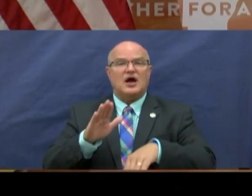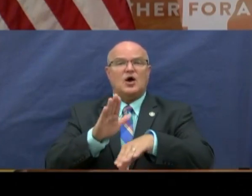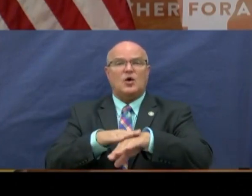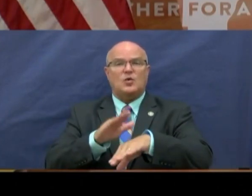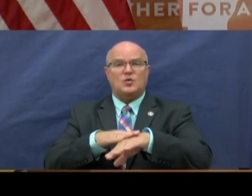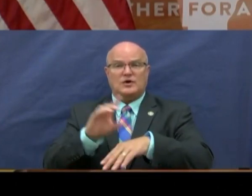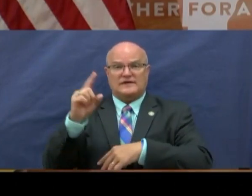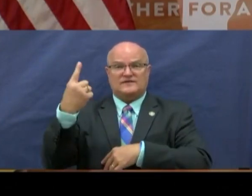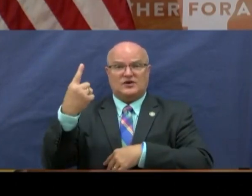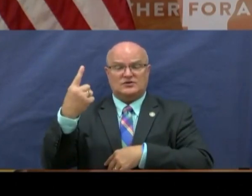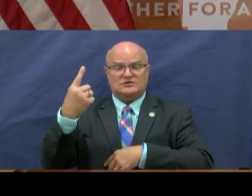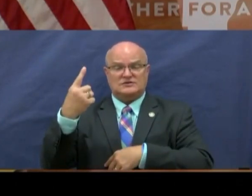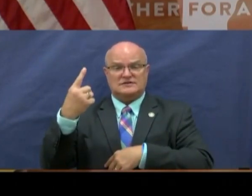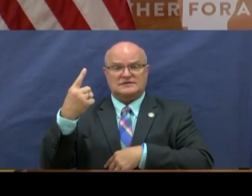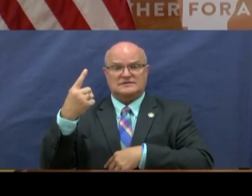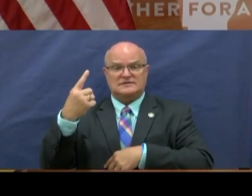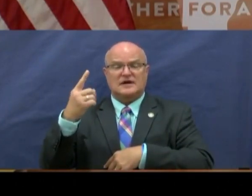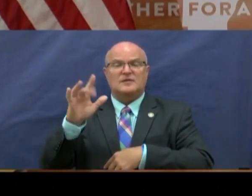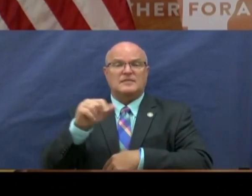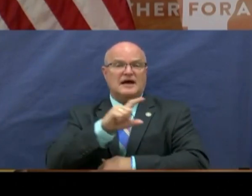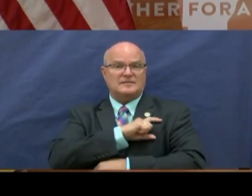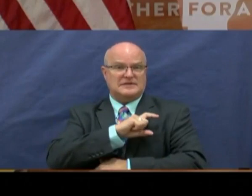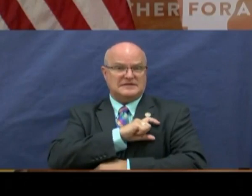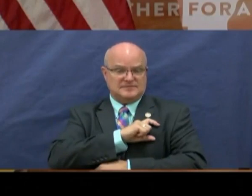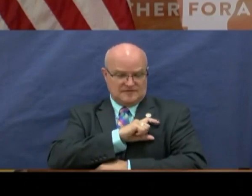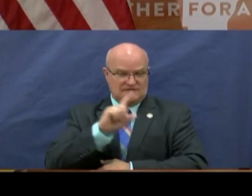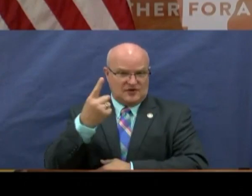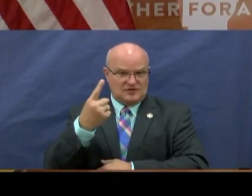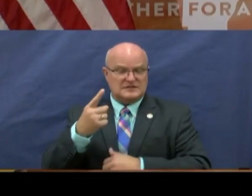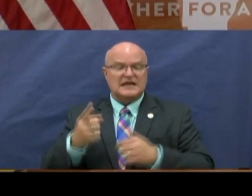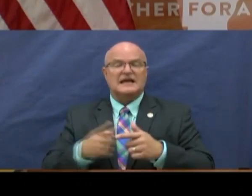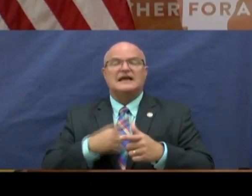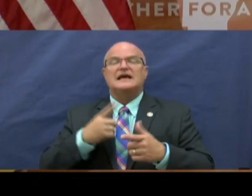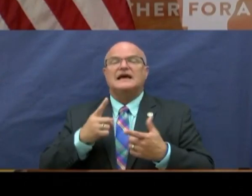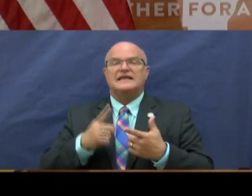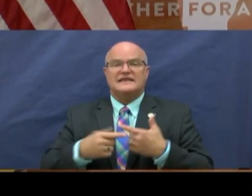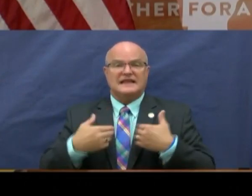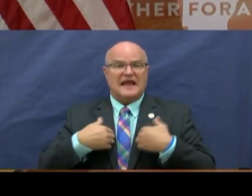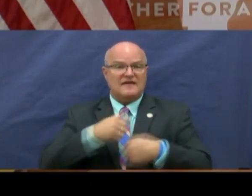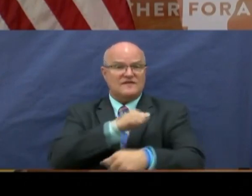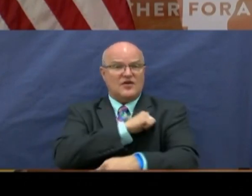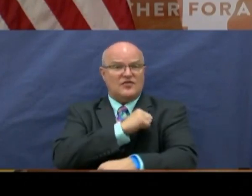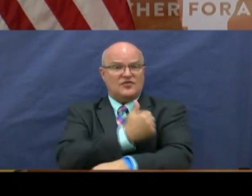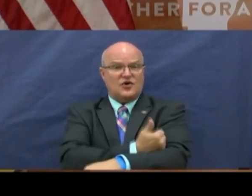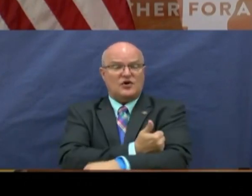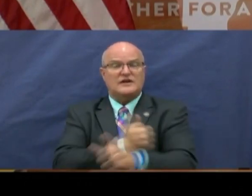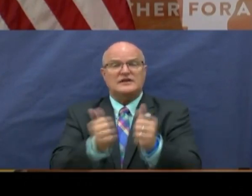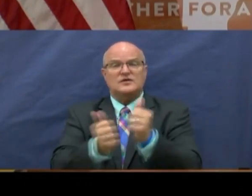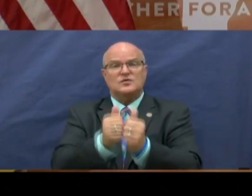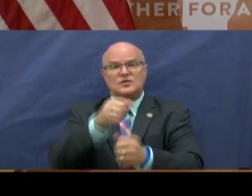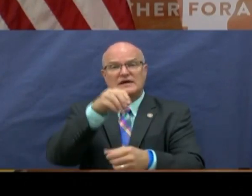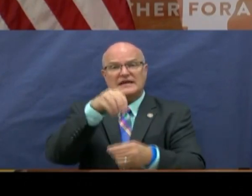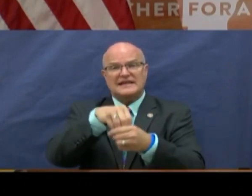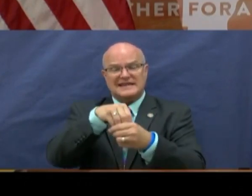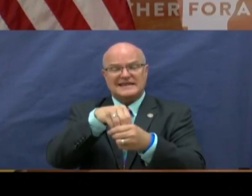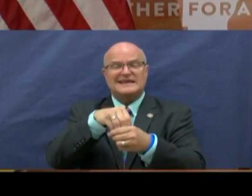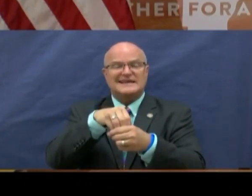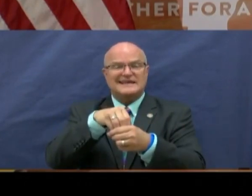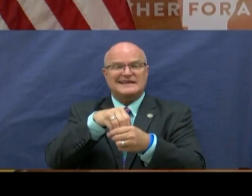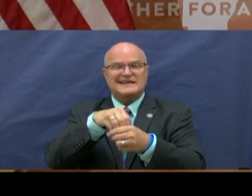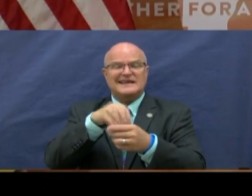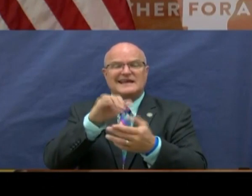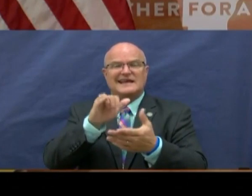warning by law enforcement. And so there is authority within the